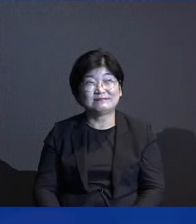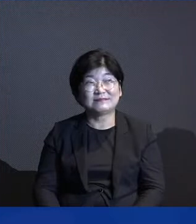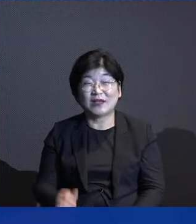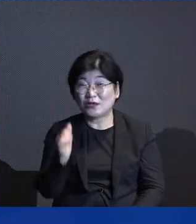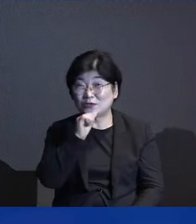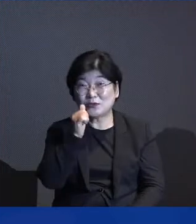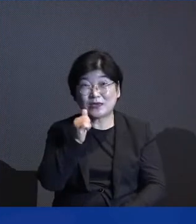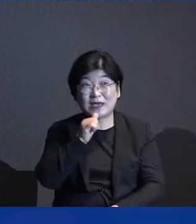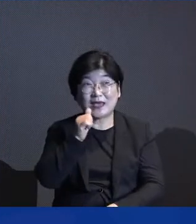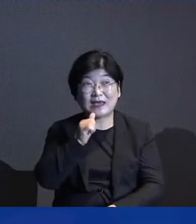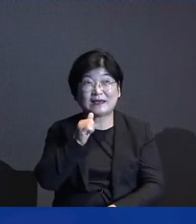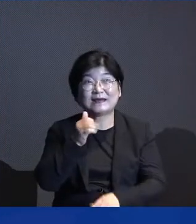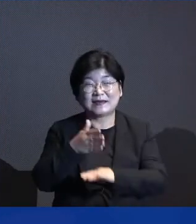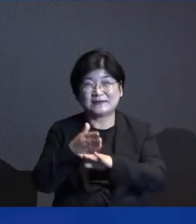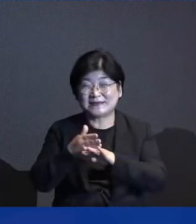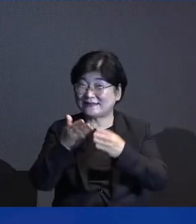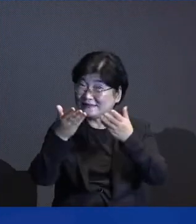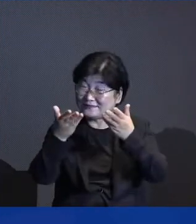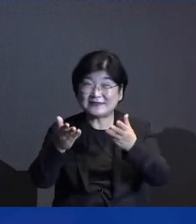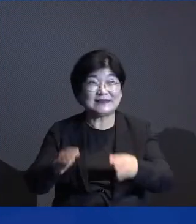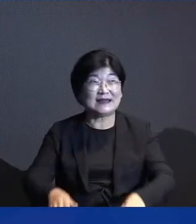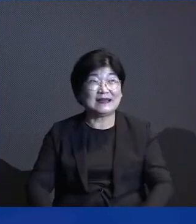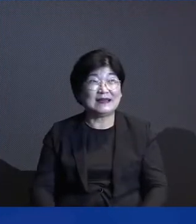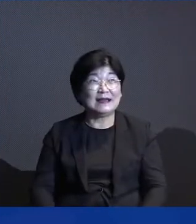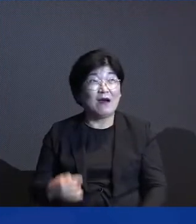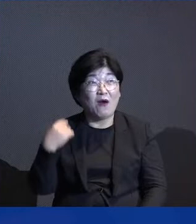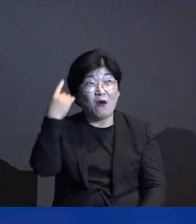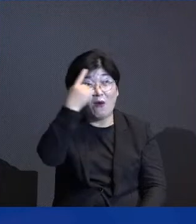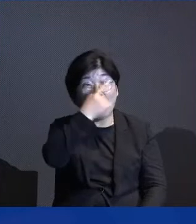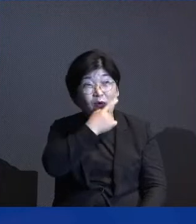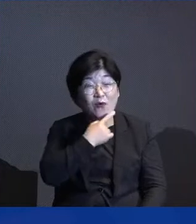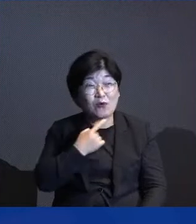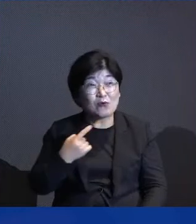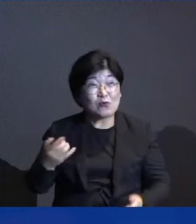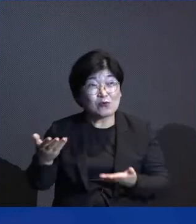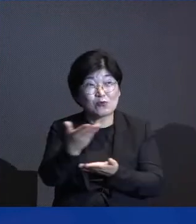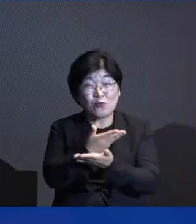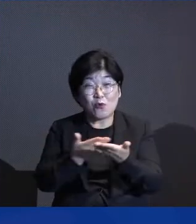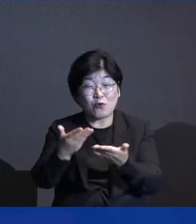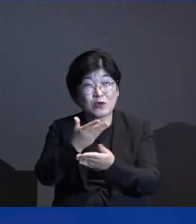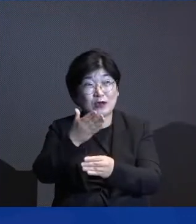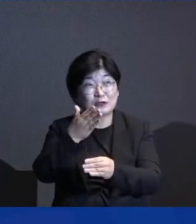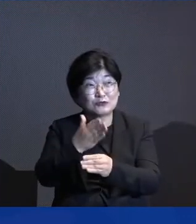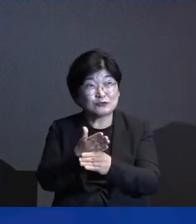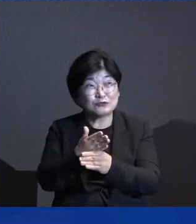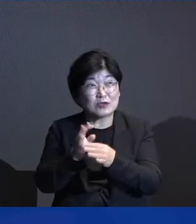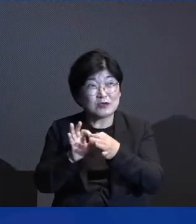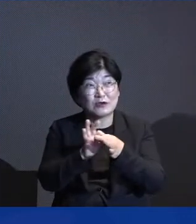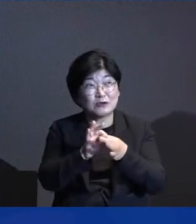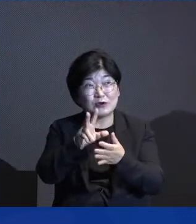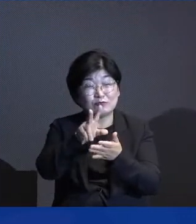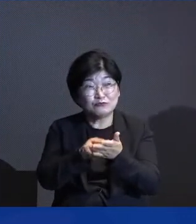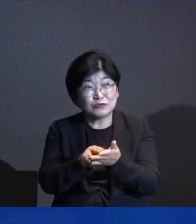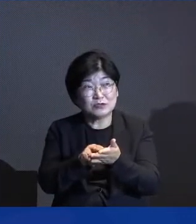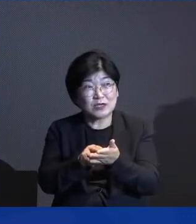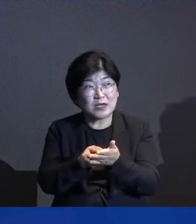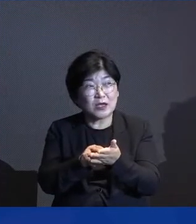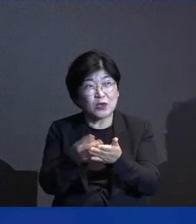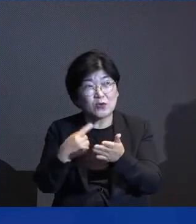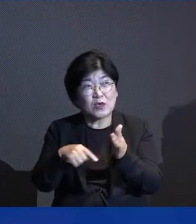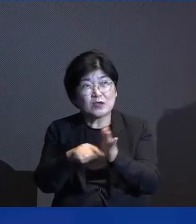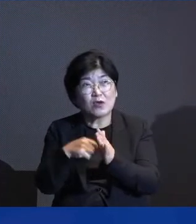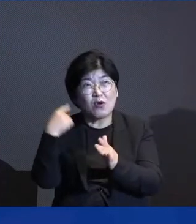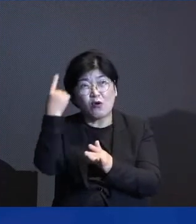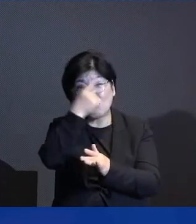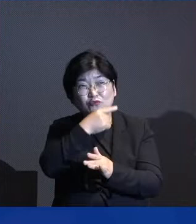off during sharing my screen to keep the quality of connection. But I will be coming back with it after my talk. So